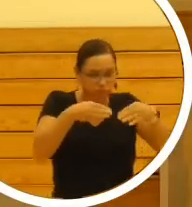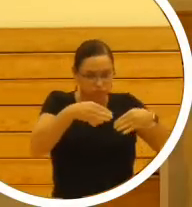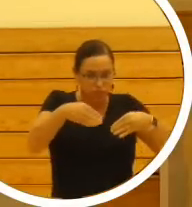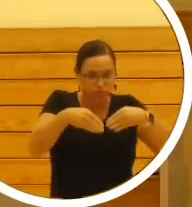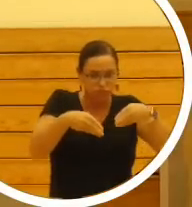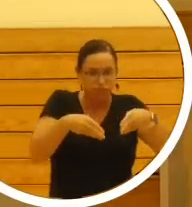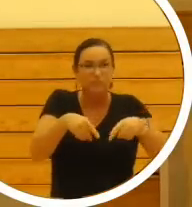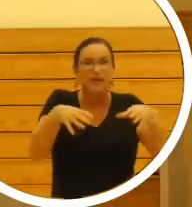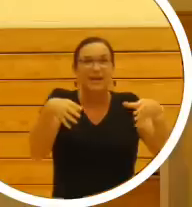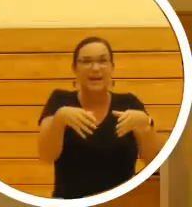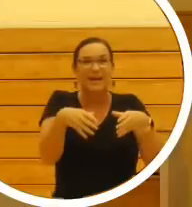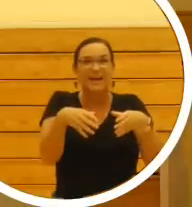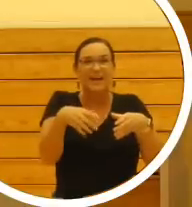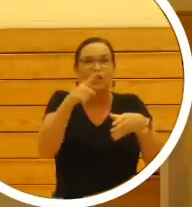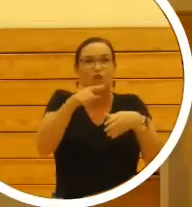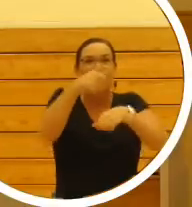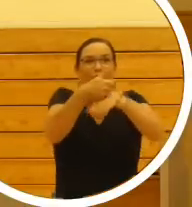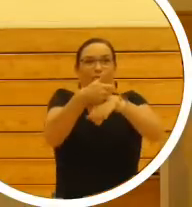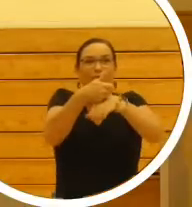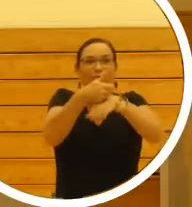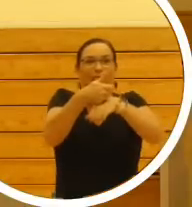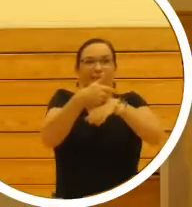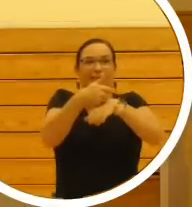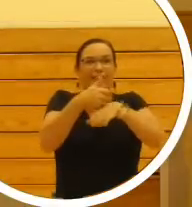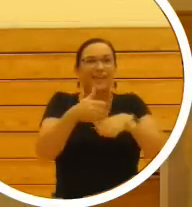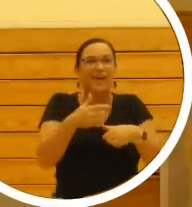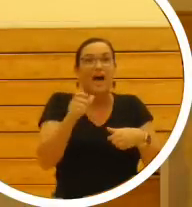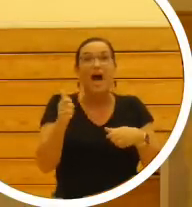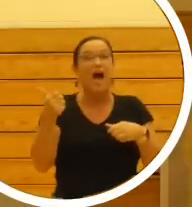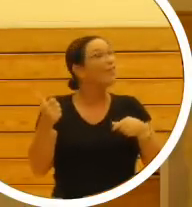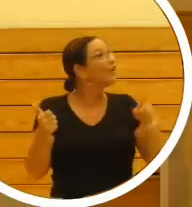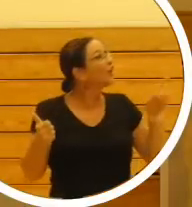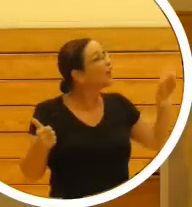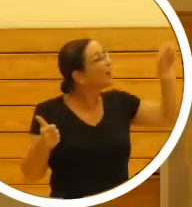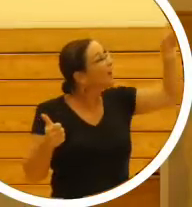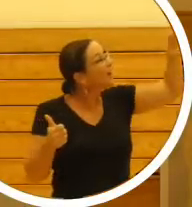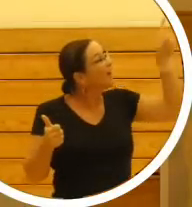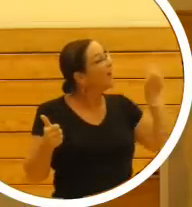Hawaii. And notice that nobody else has it.